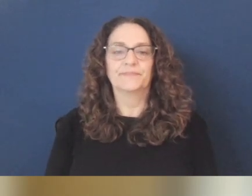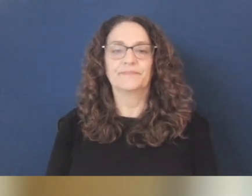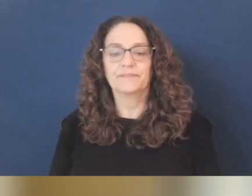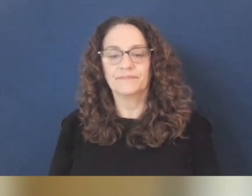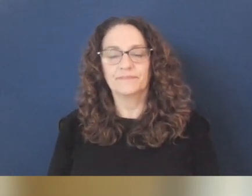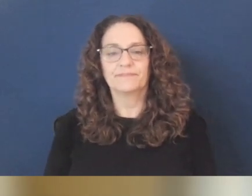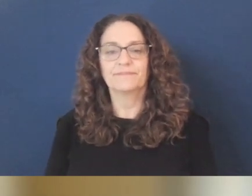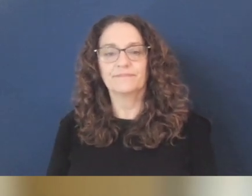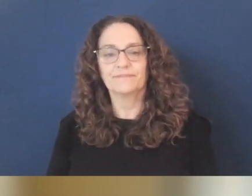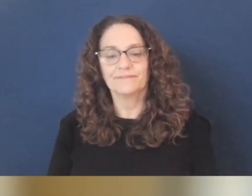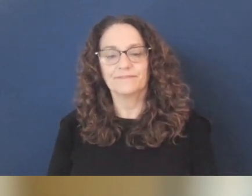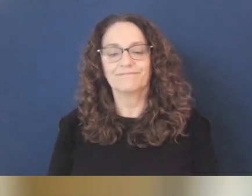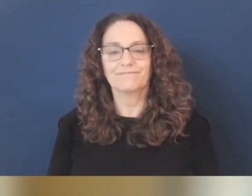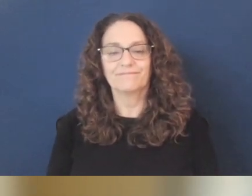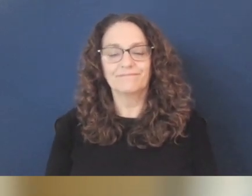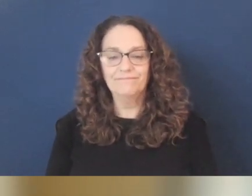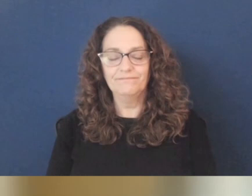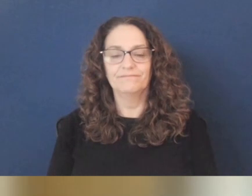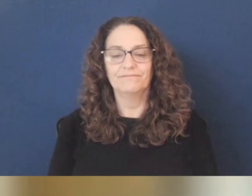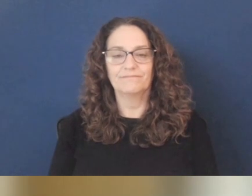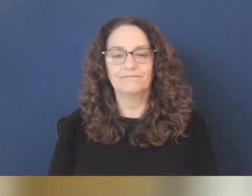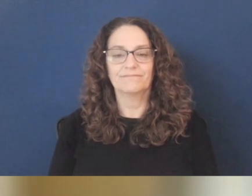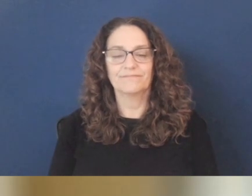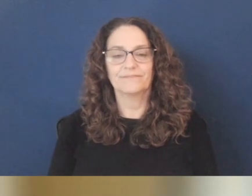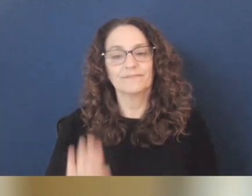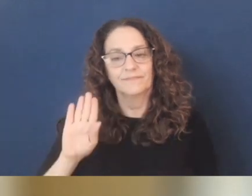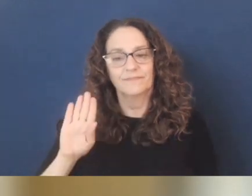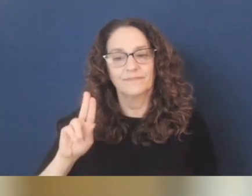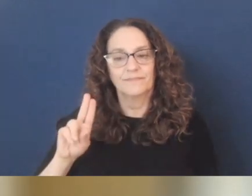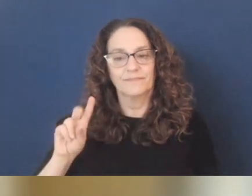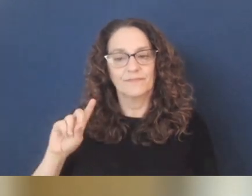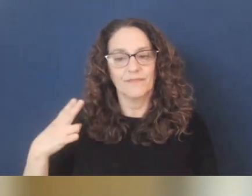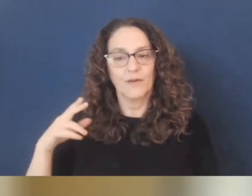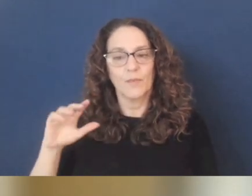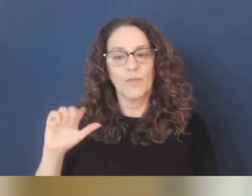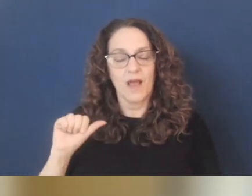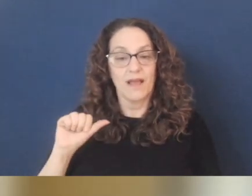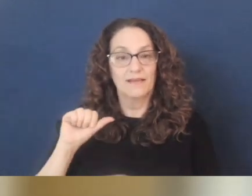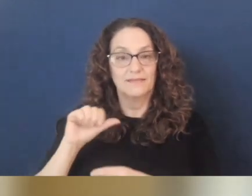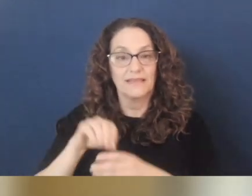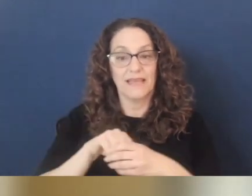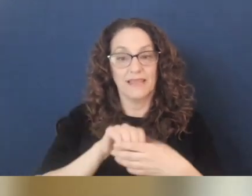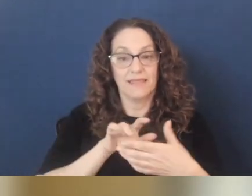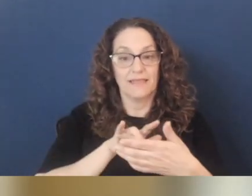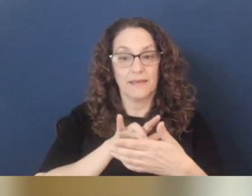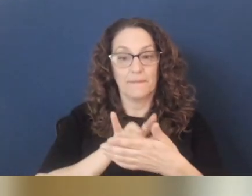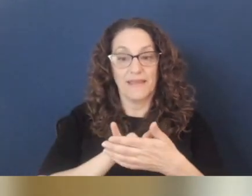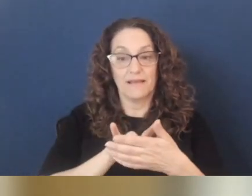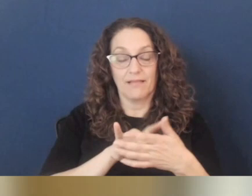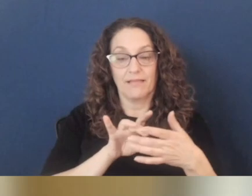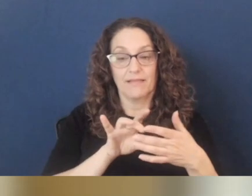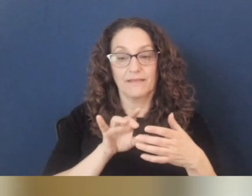As we become mindful of thoughts arising, the Buddha suggested in the Middle Length Discourses, Sutta number 19,